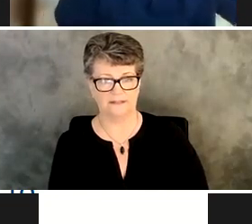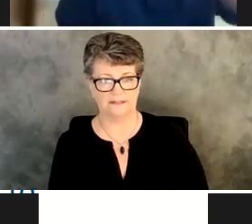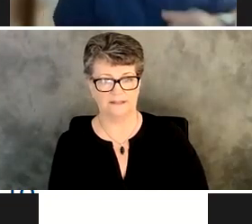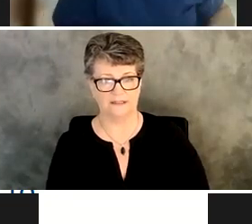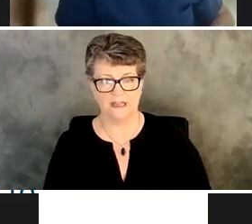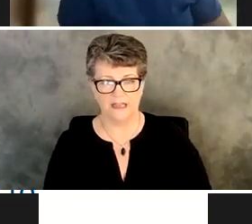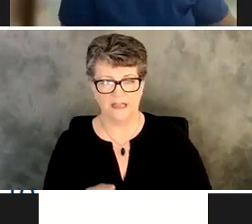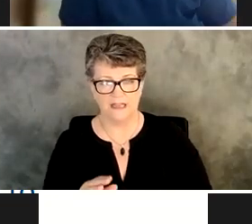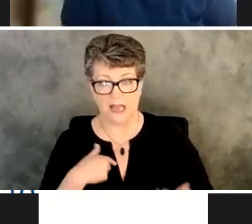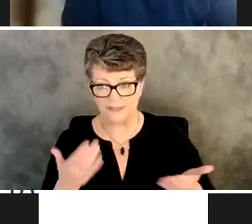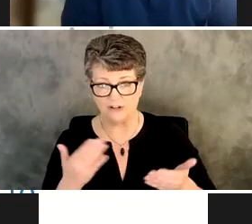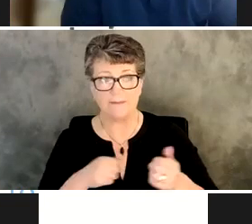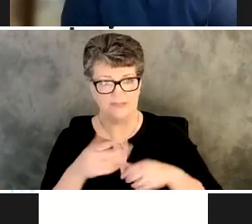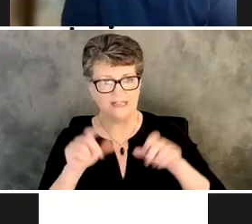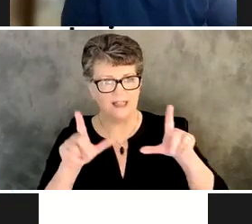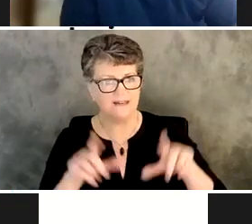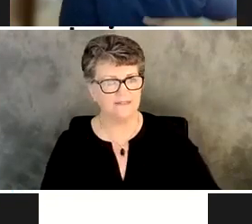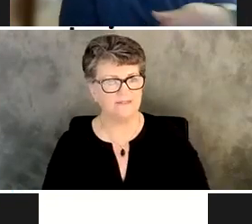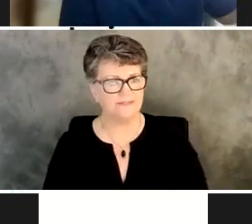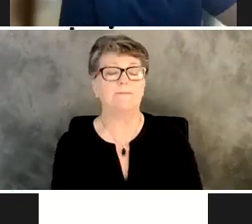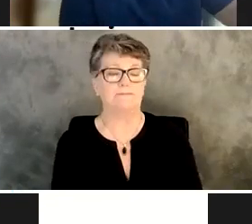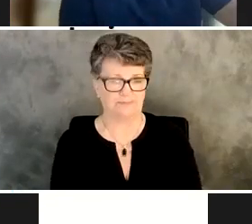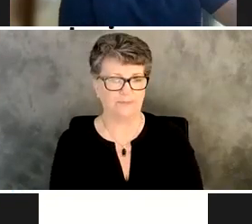I'm still here. Yep. Next slide.